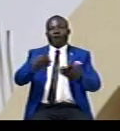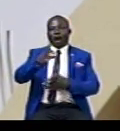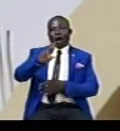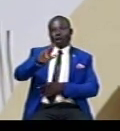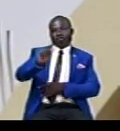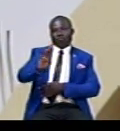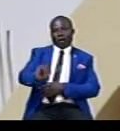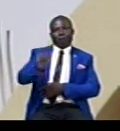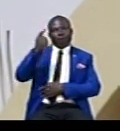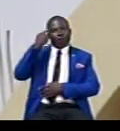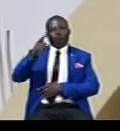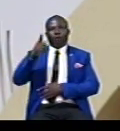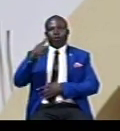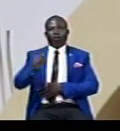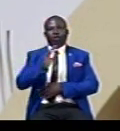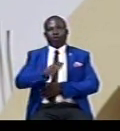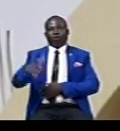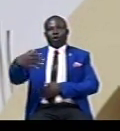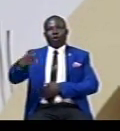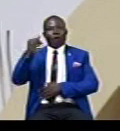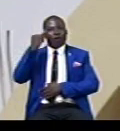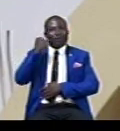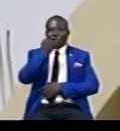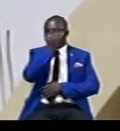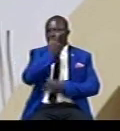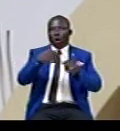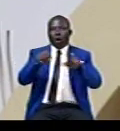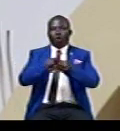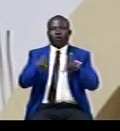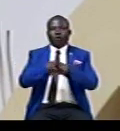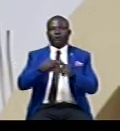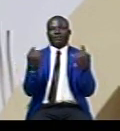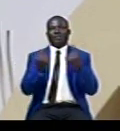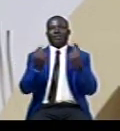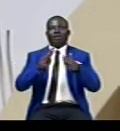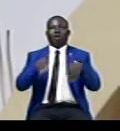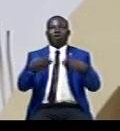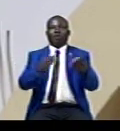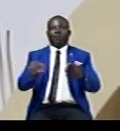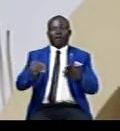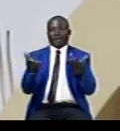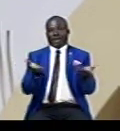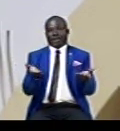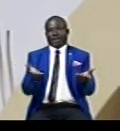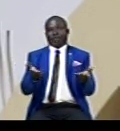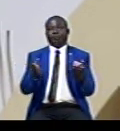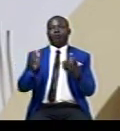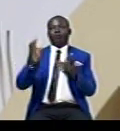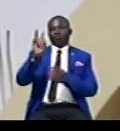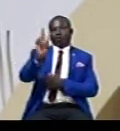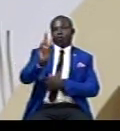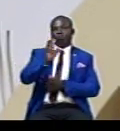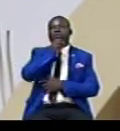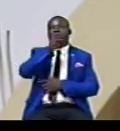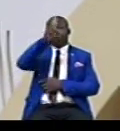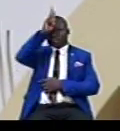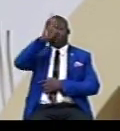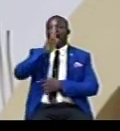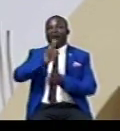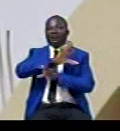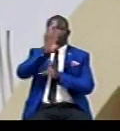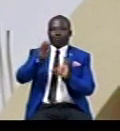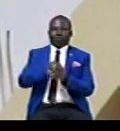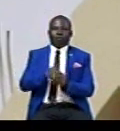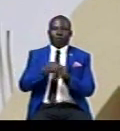for the children of Israel also seen offering here two goals were involved while